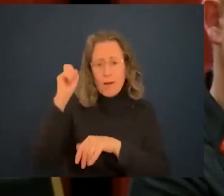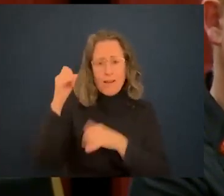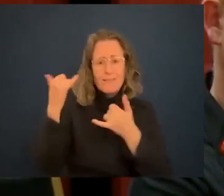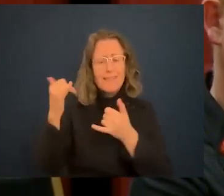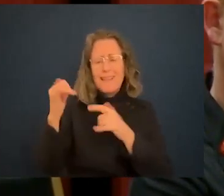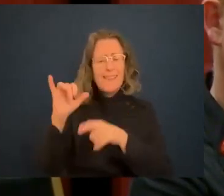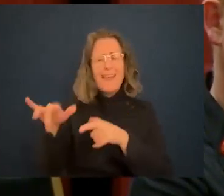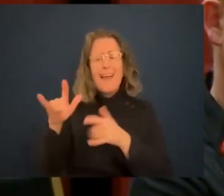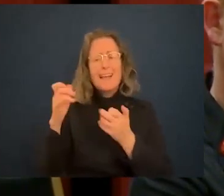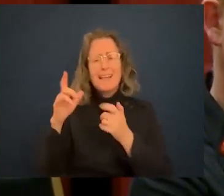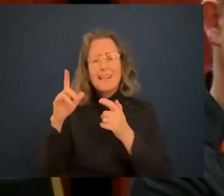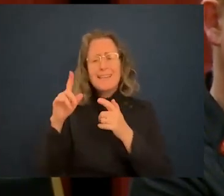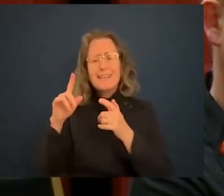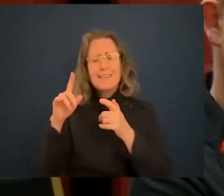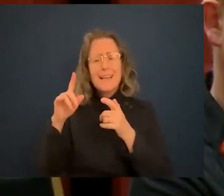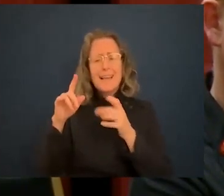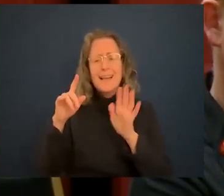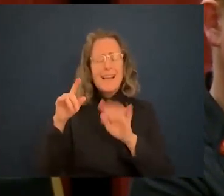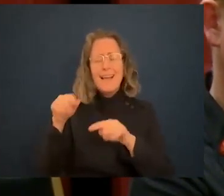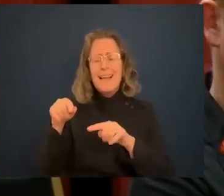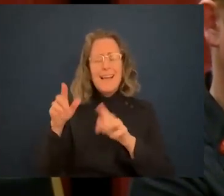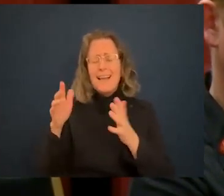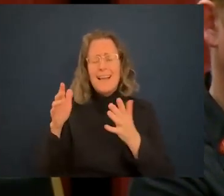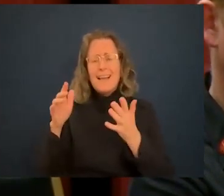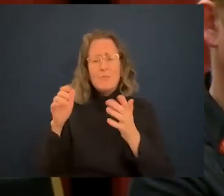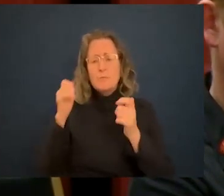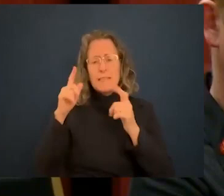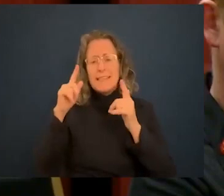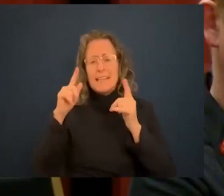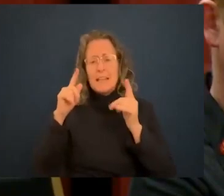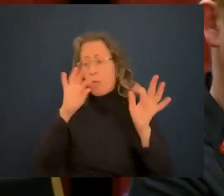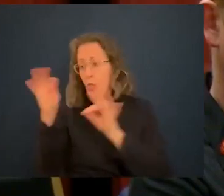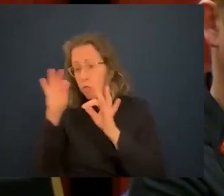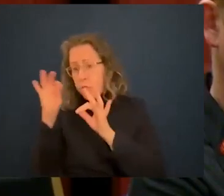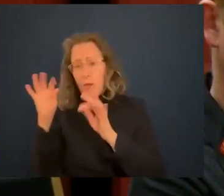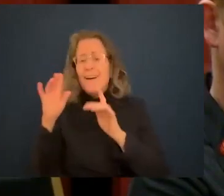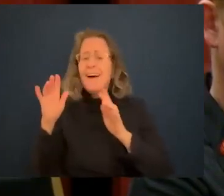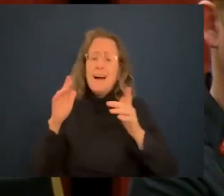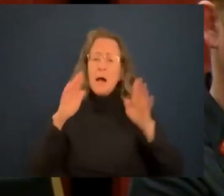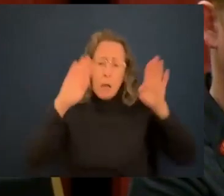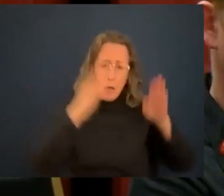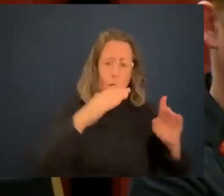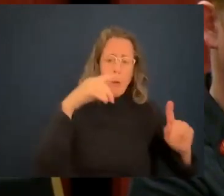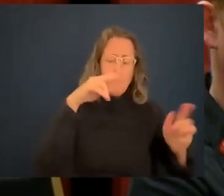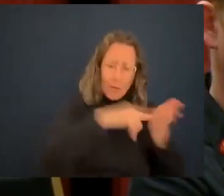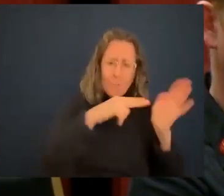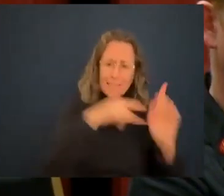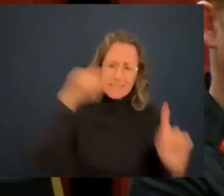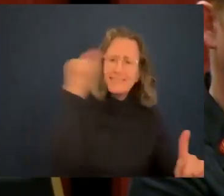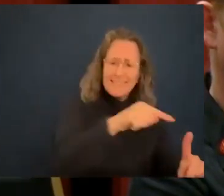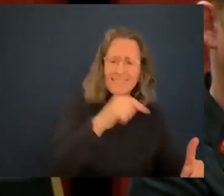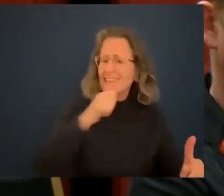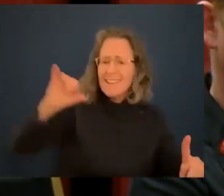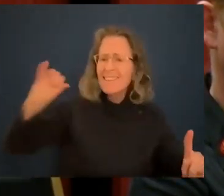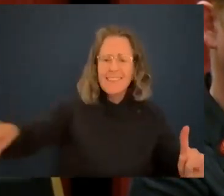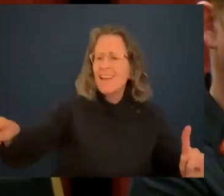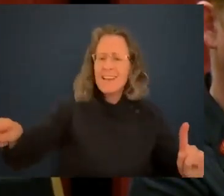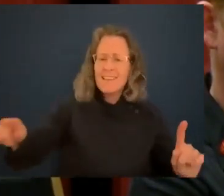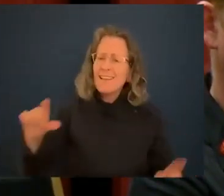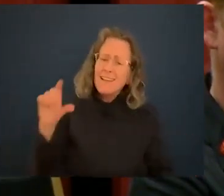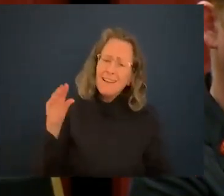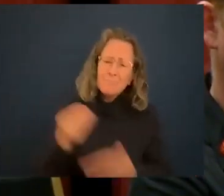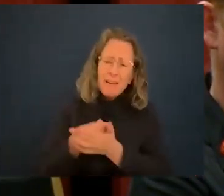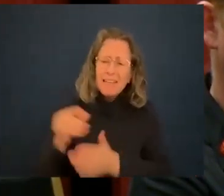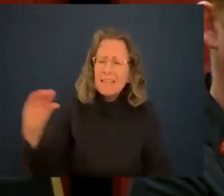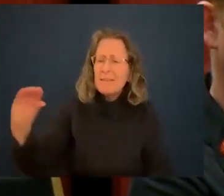the recommendations this fund is a small amount of money for the amount of work that needs to happen and so I also just want to really re-center